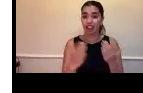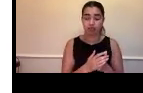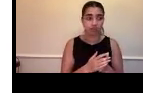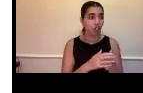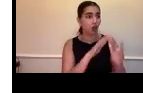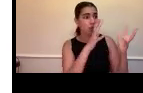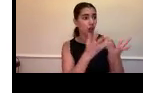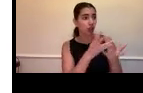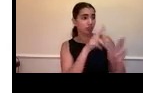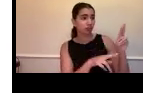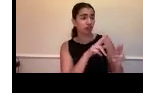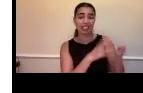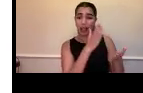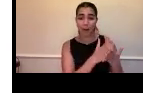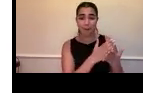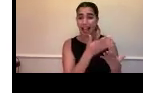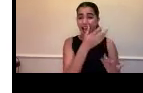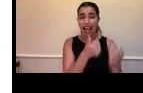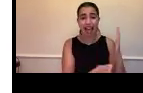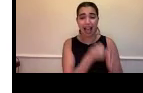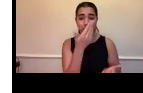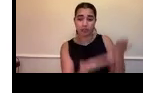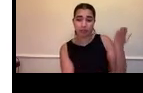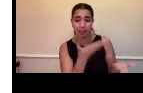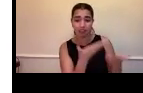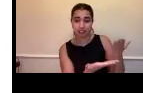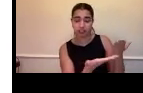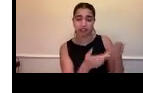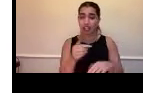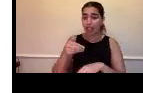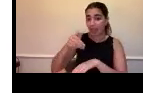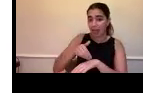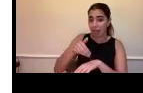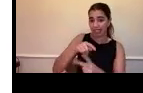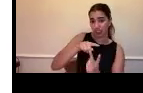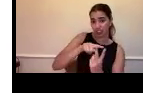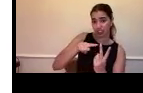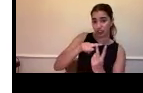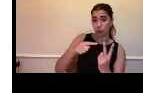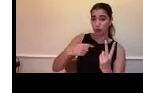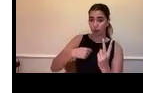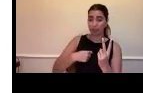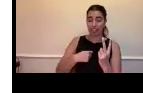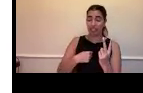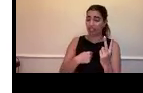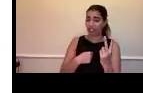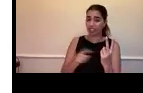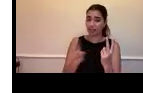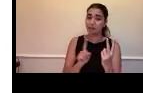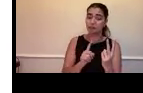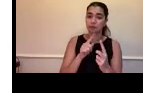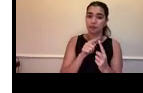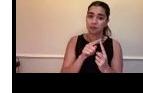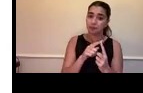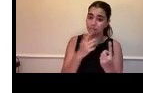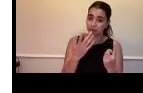out of balance. I think in terms of implications, there are two big ones that I take away from it. It's really that over